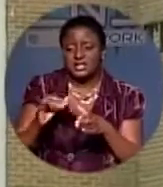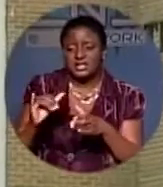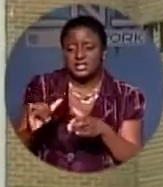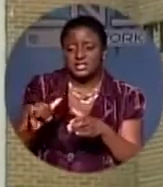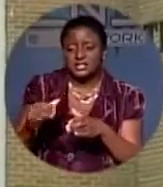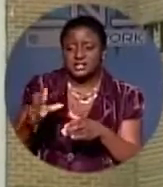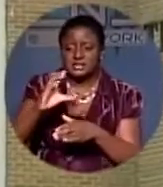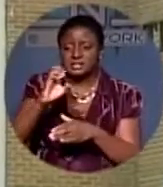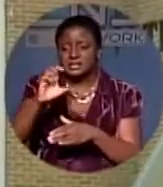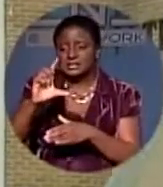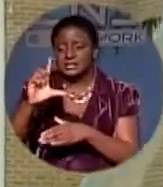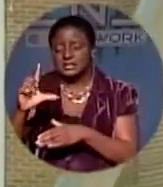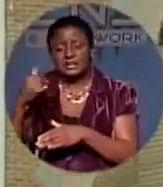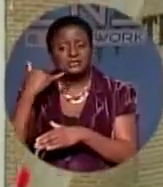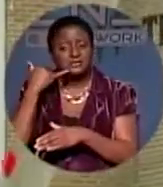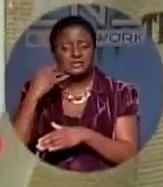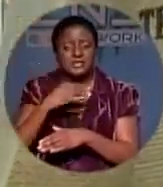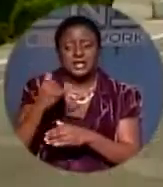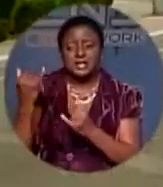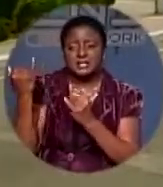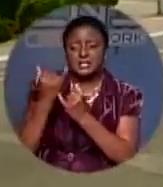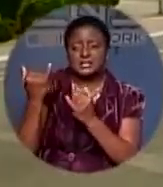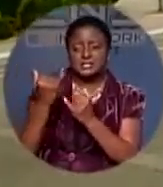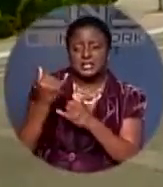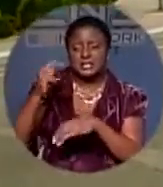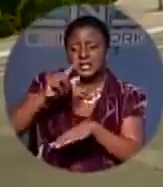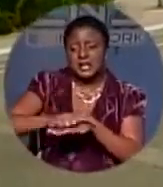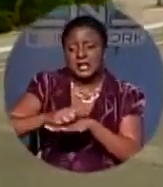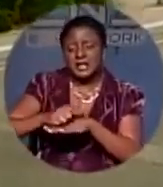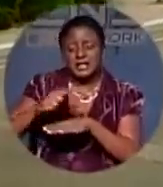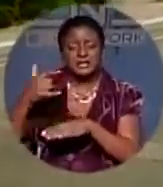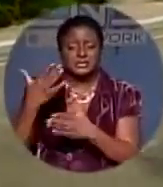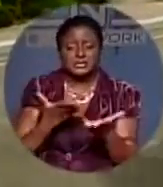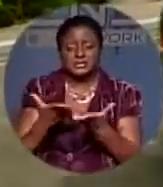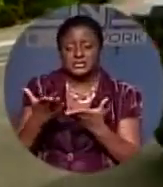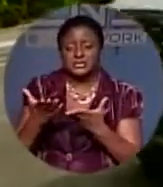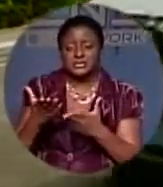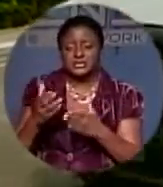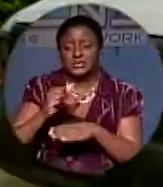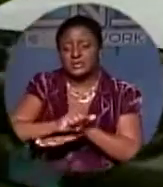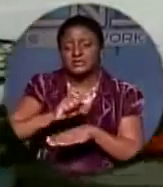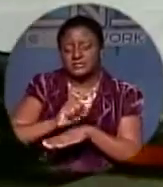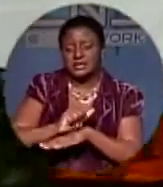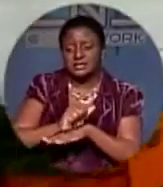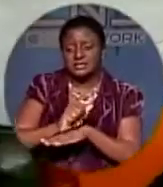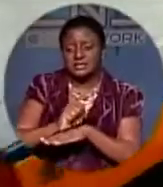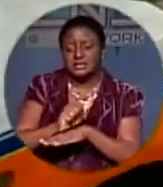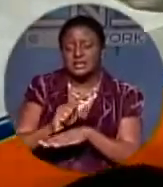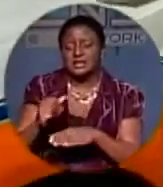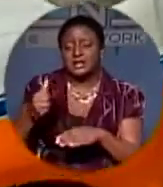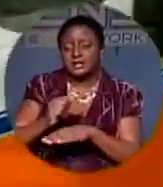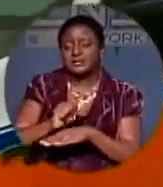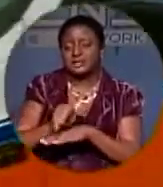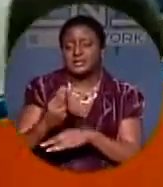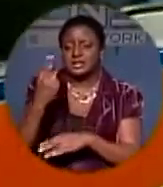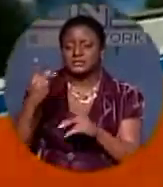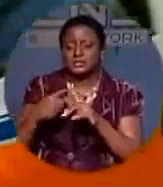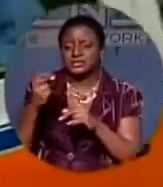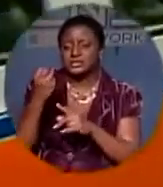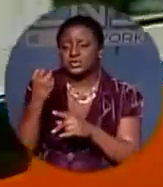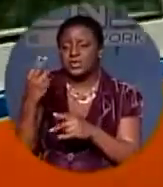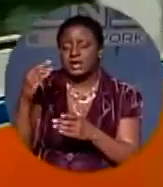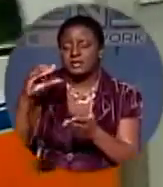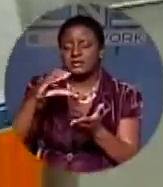internet services were disrupted Friday night, affecting up to 12,000 customers. Technicians dispatched from New Providence repaired